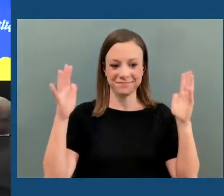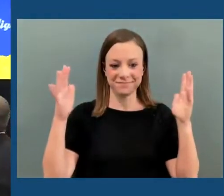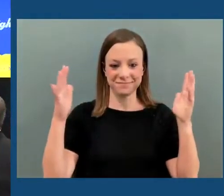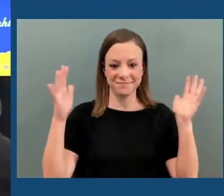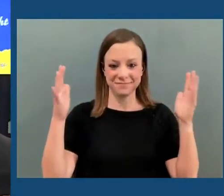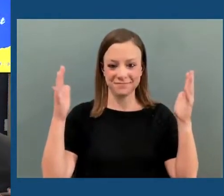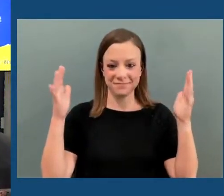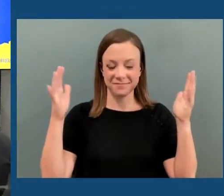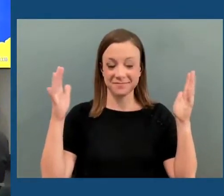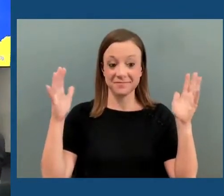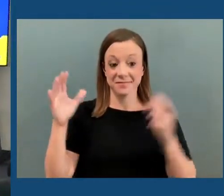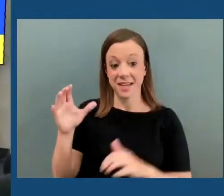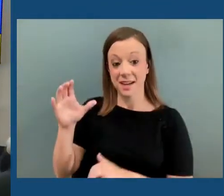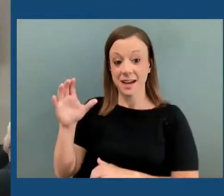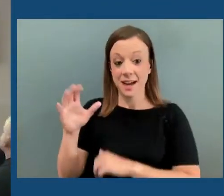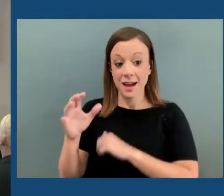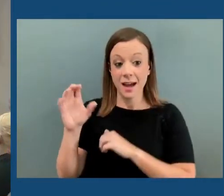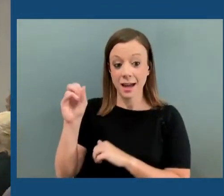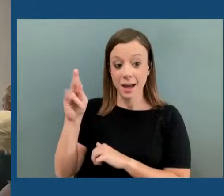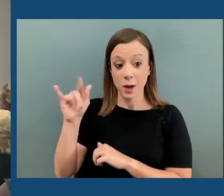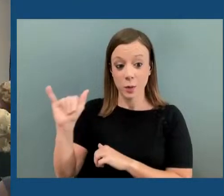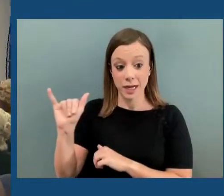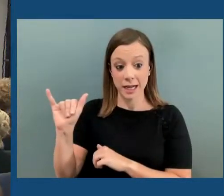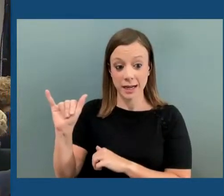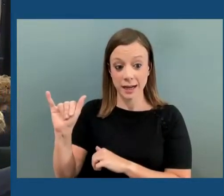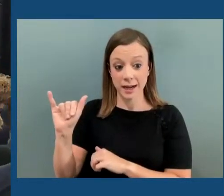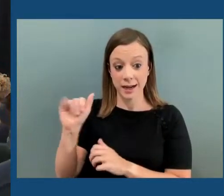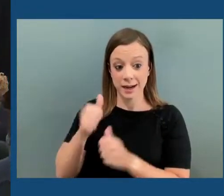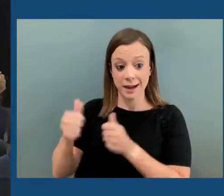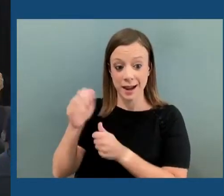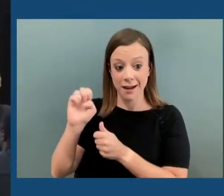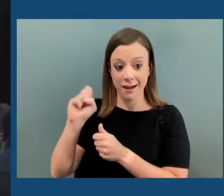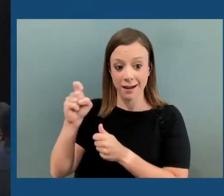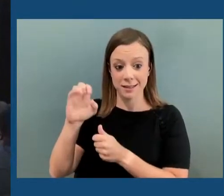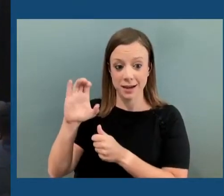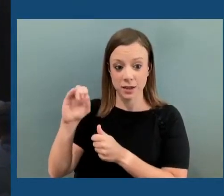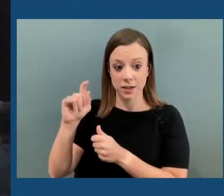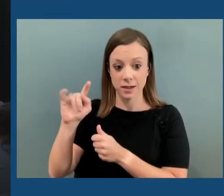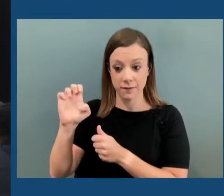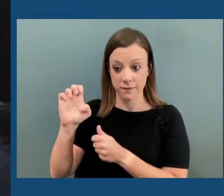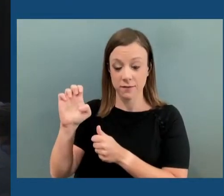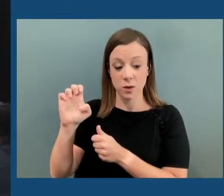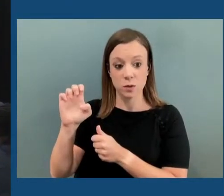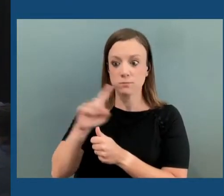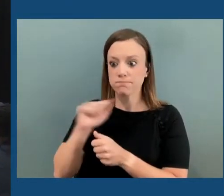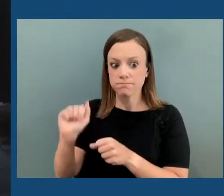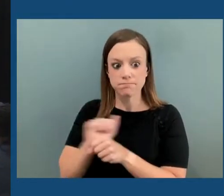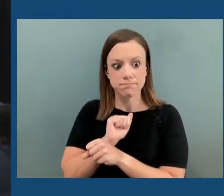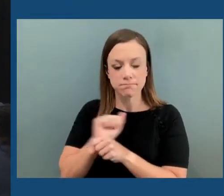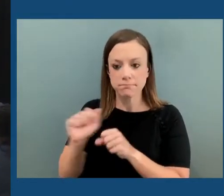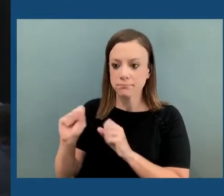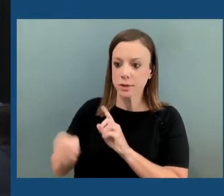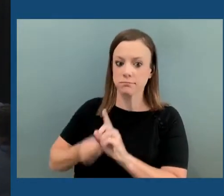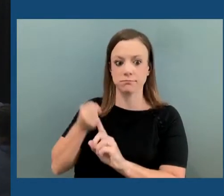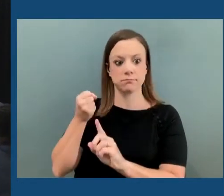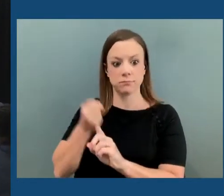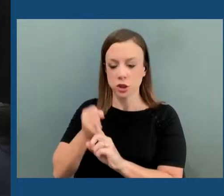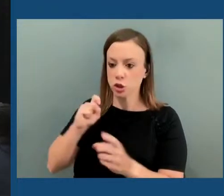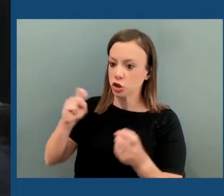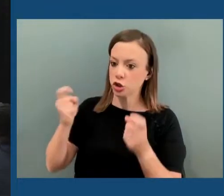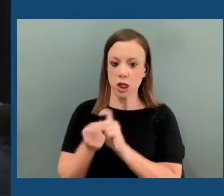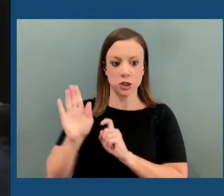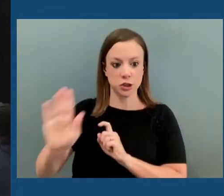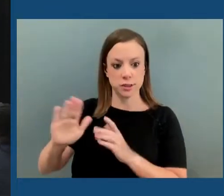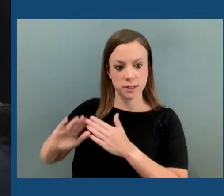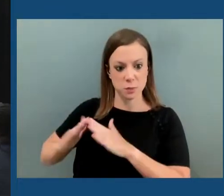A county executive who has made a profound difference in his community. Do not take that for granted. I've